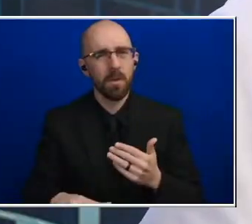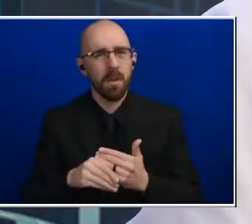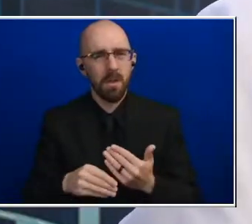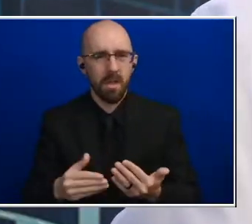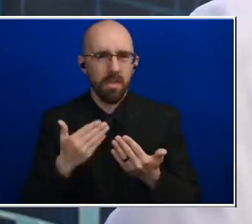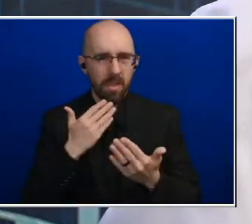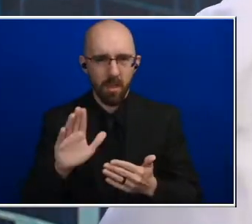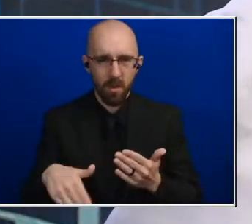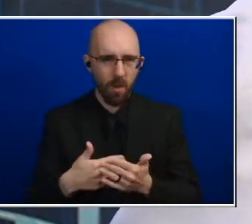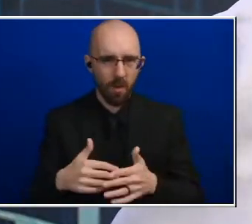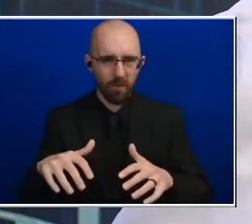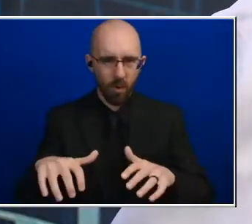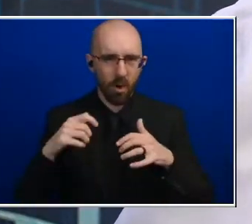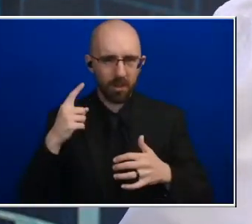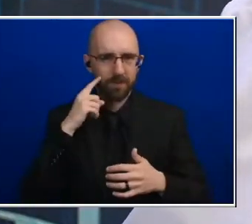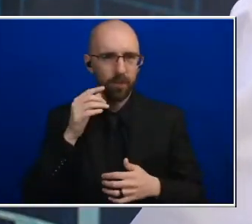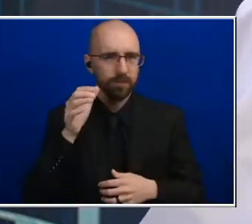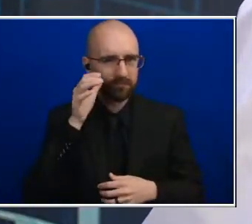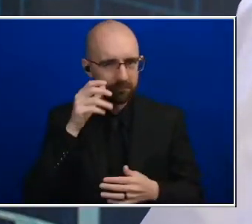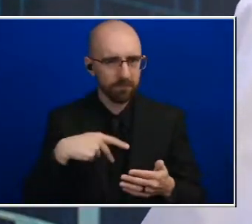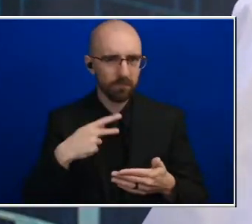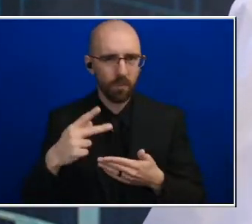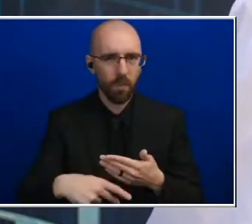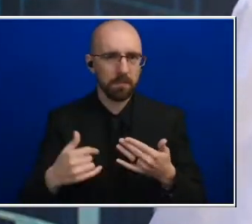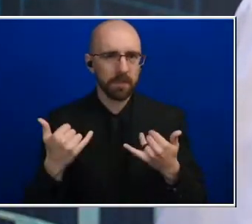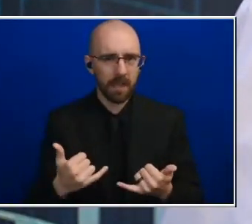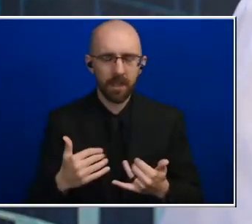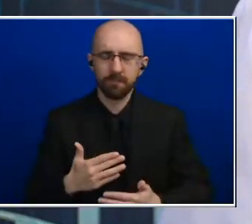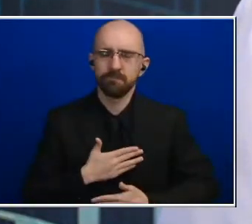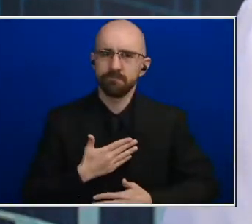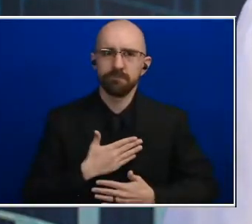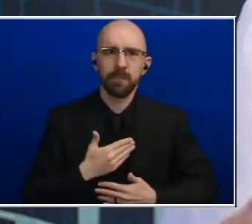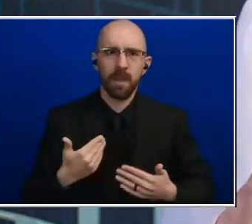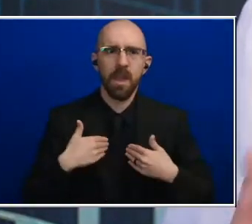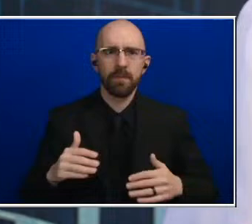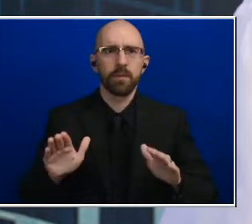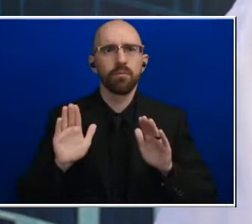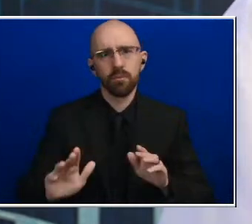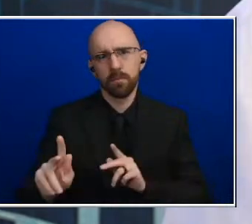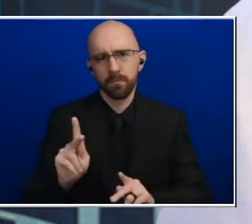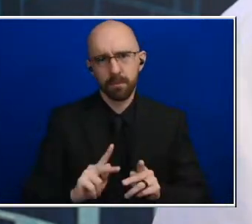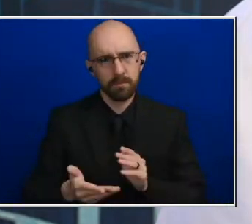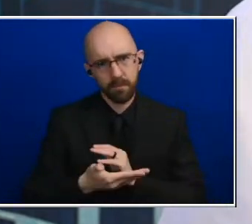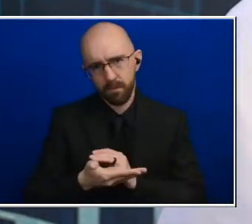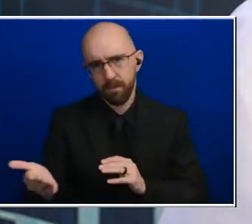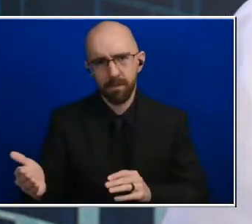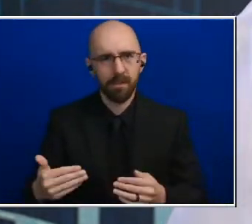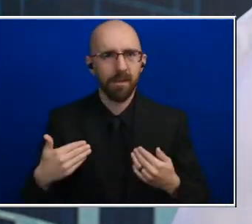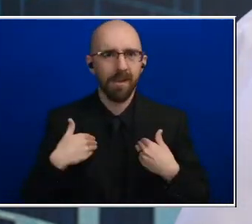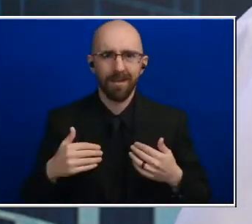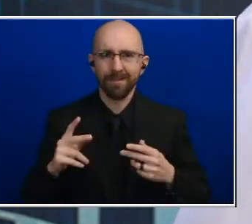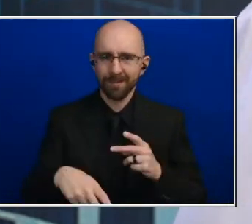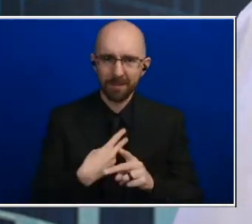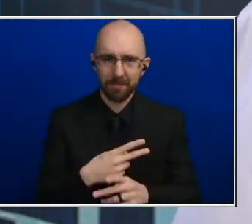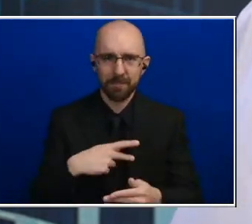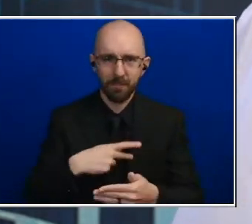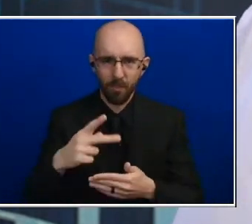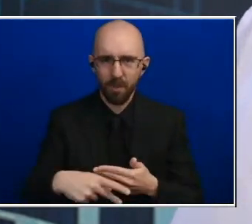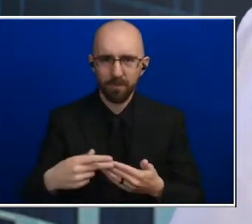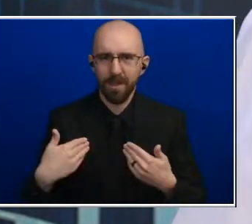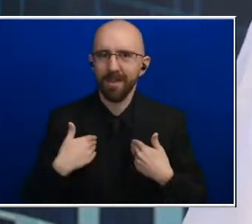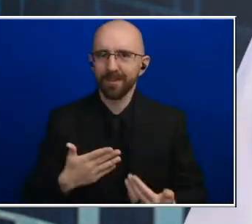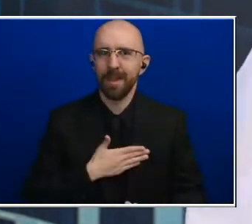this program today. It is a joy to have these great folks here and to be able to have this type of program which has a happy ending. We're not